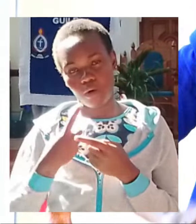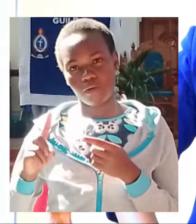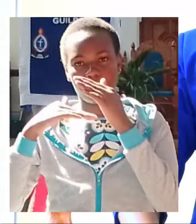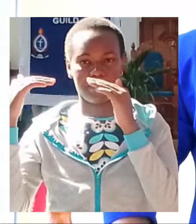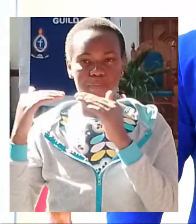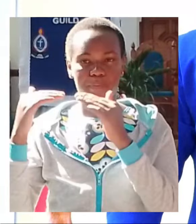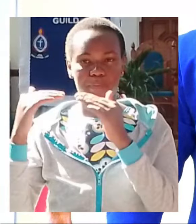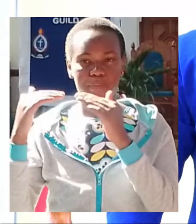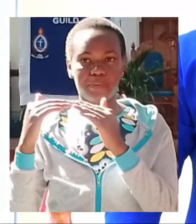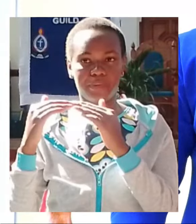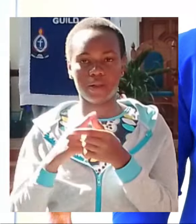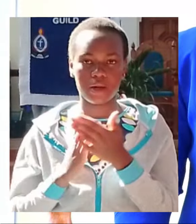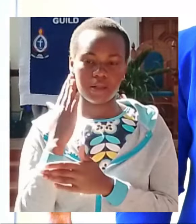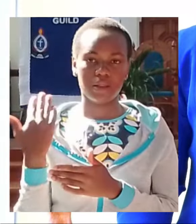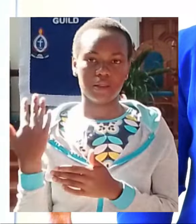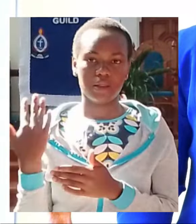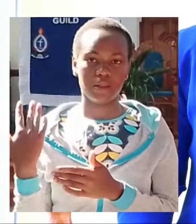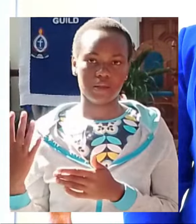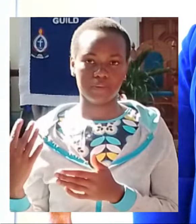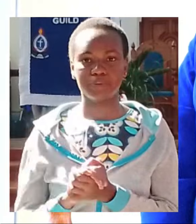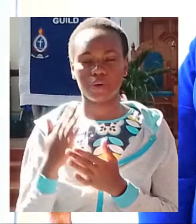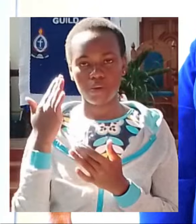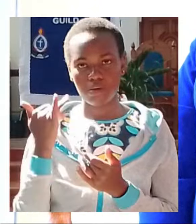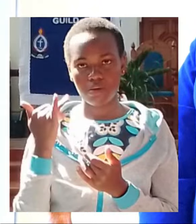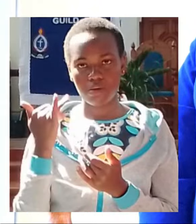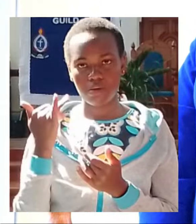Why can't we do the right thing? Why?